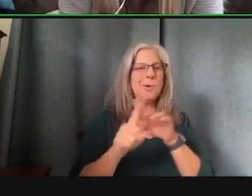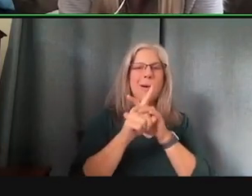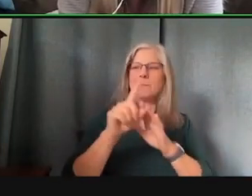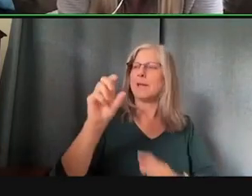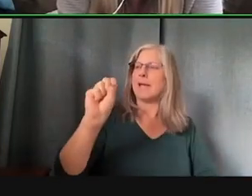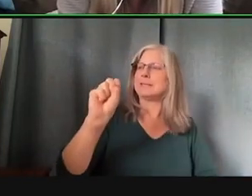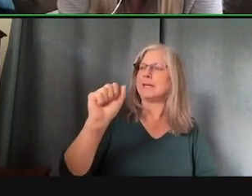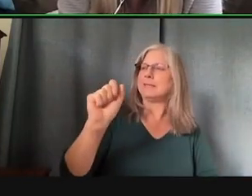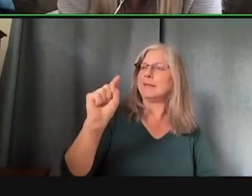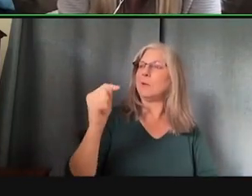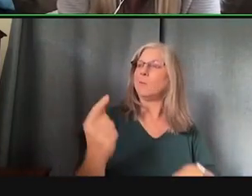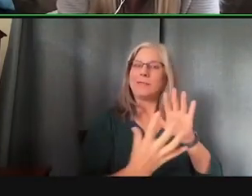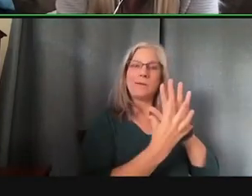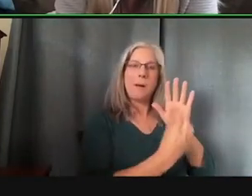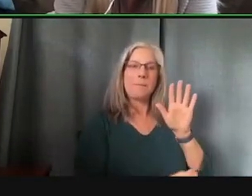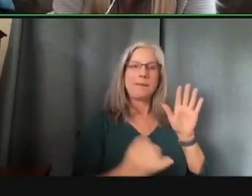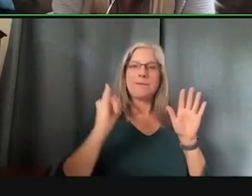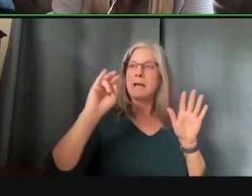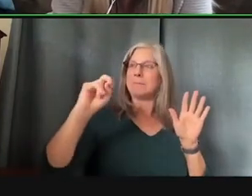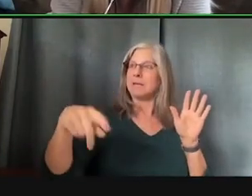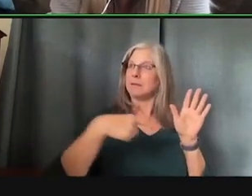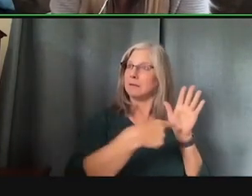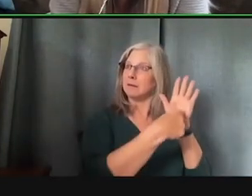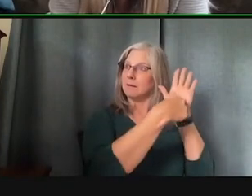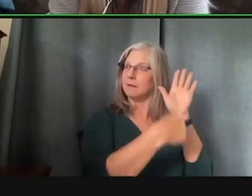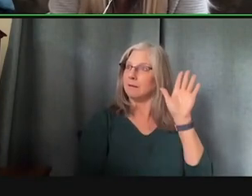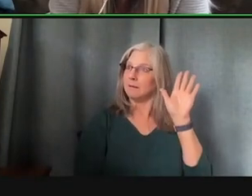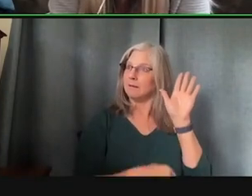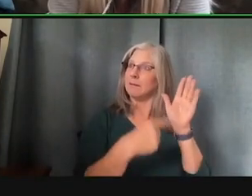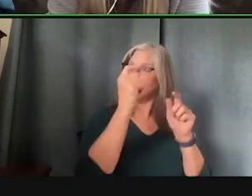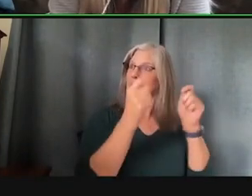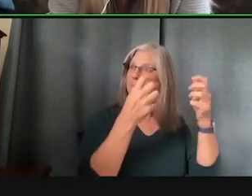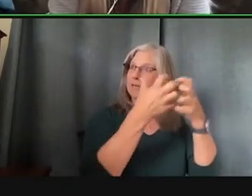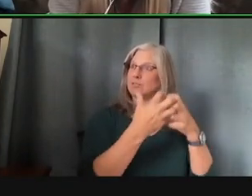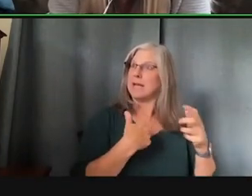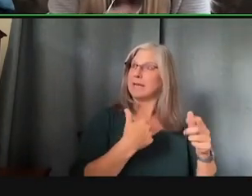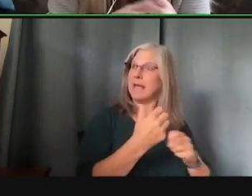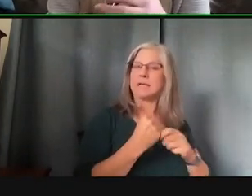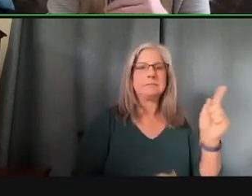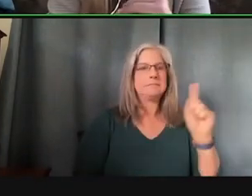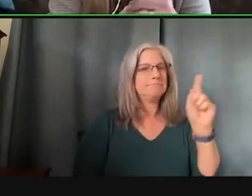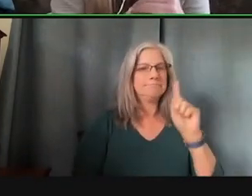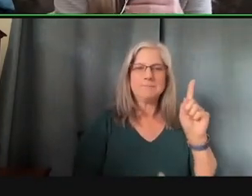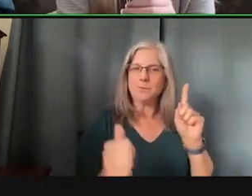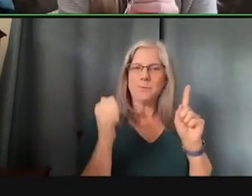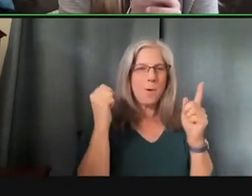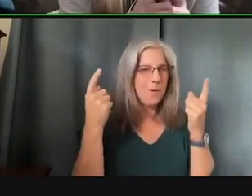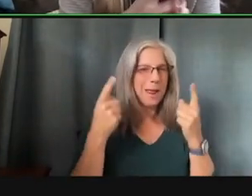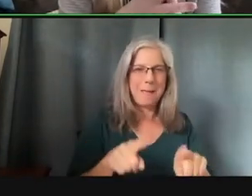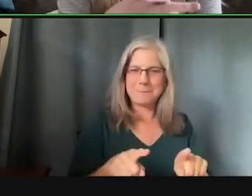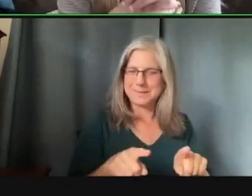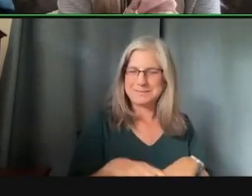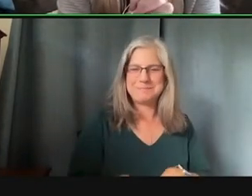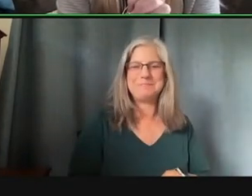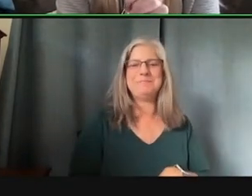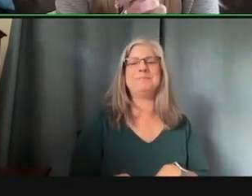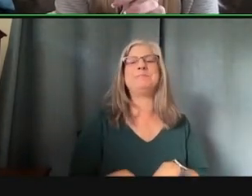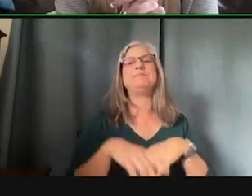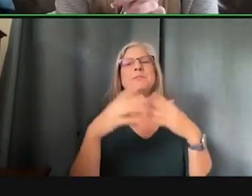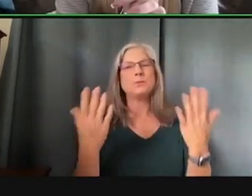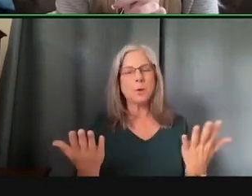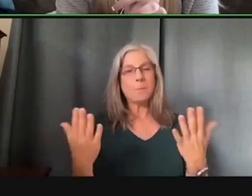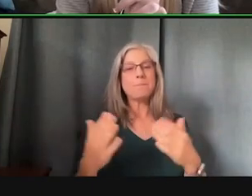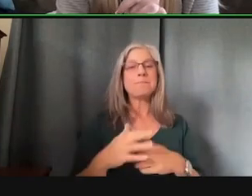with a copy of your IEP and say, these are the accommodations I get, because you won't get them. So in